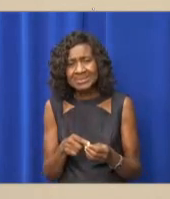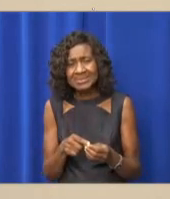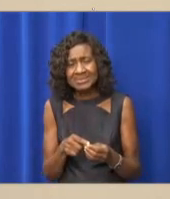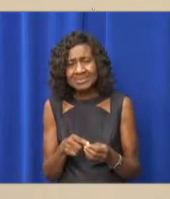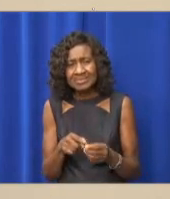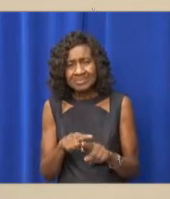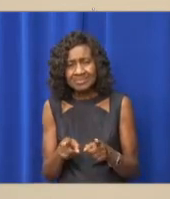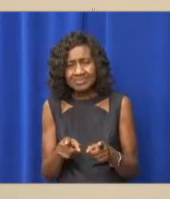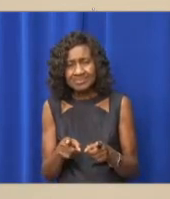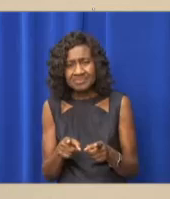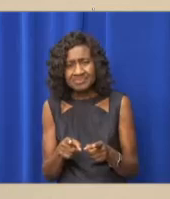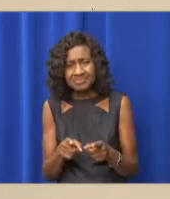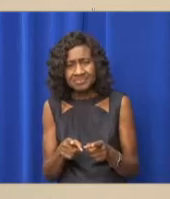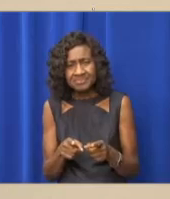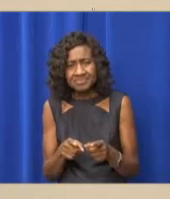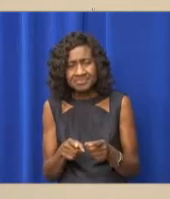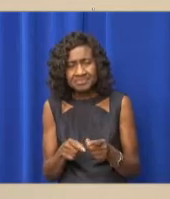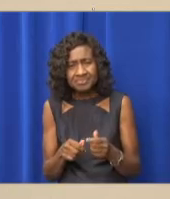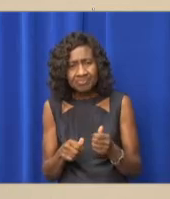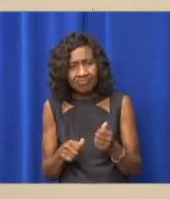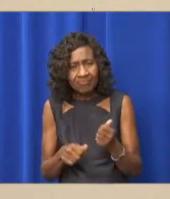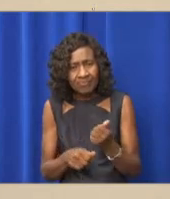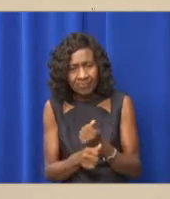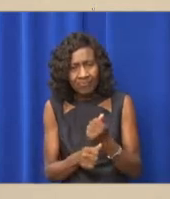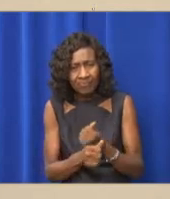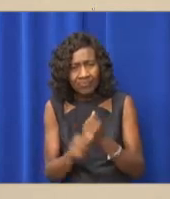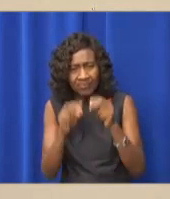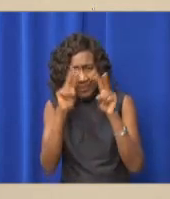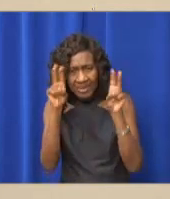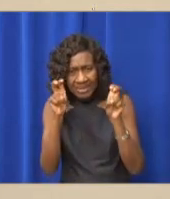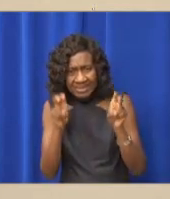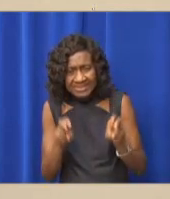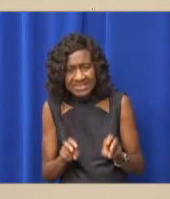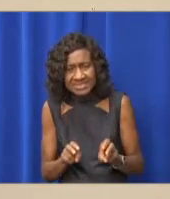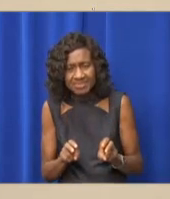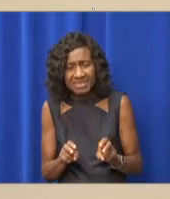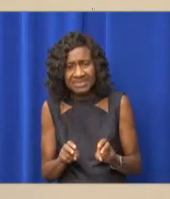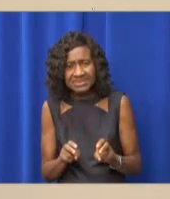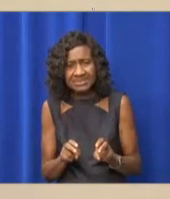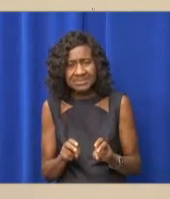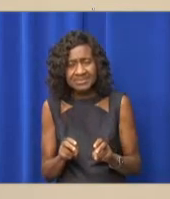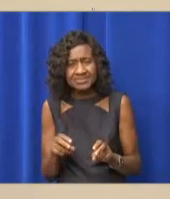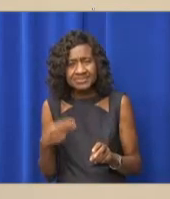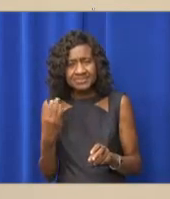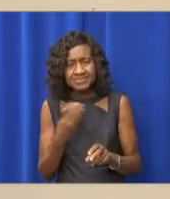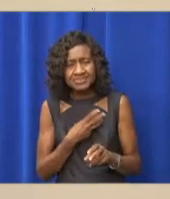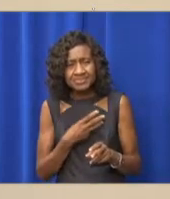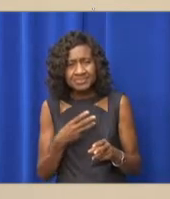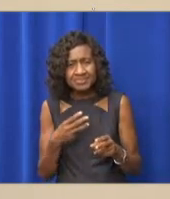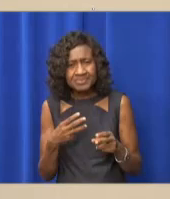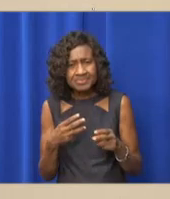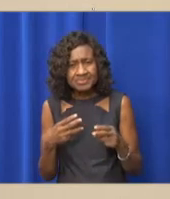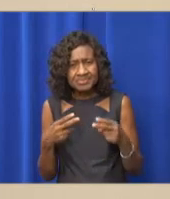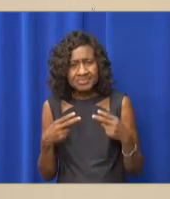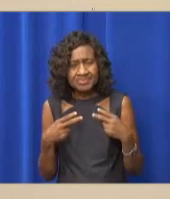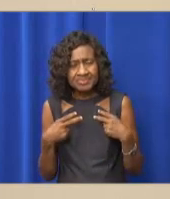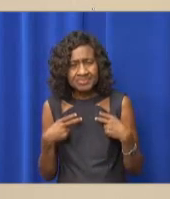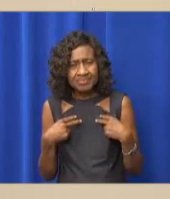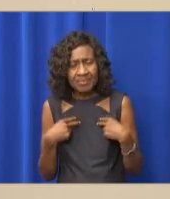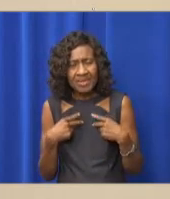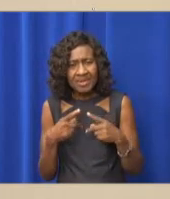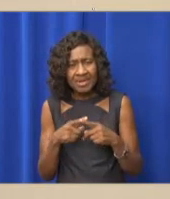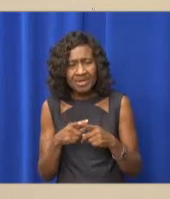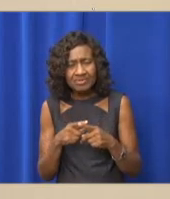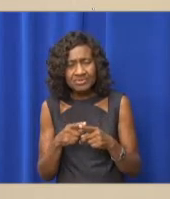It's risk assessment as we go along. We'll need to take advice. I haven't actually asked Dr. Lee specifically for